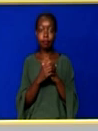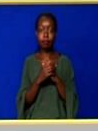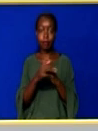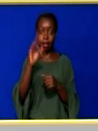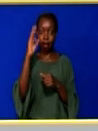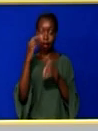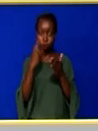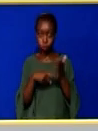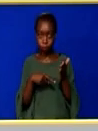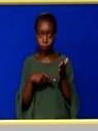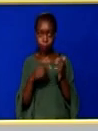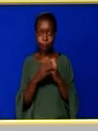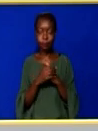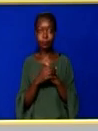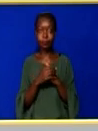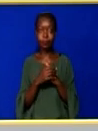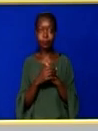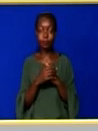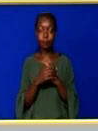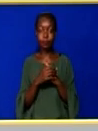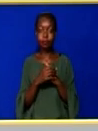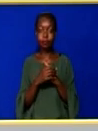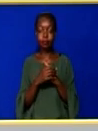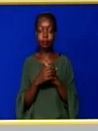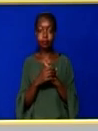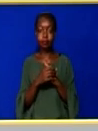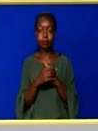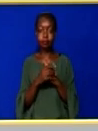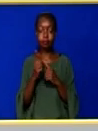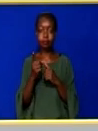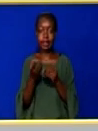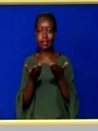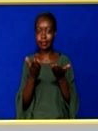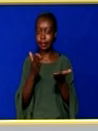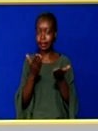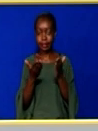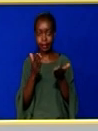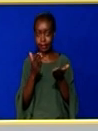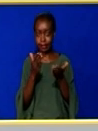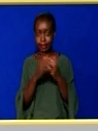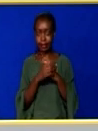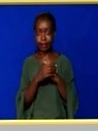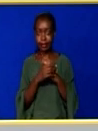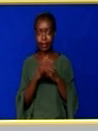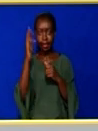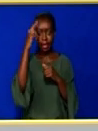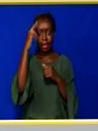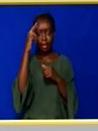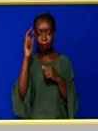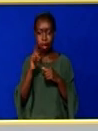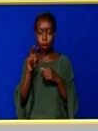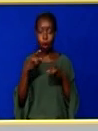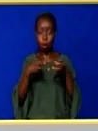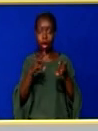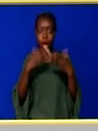third one, yes. And this one is very tricky. Yes. Remember, we are looking at ways in which